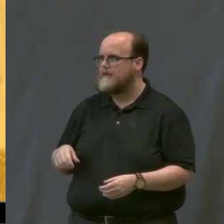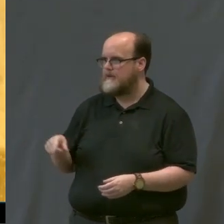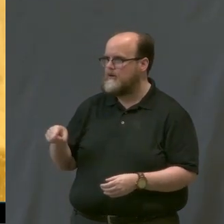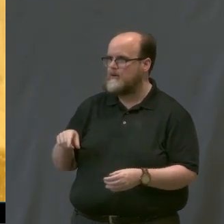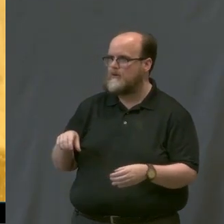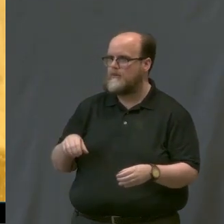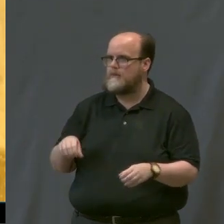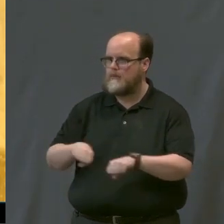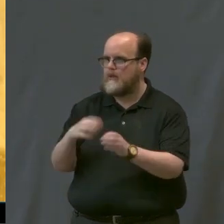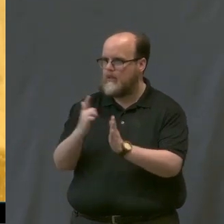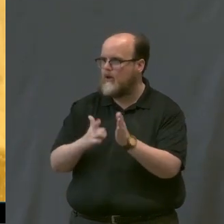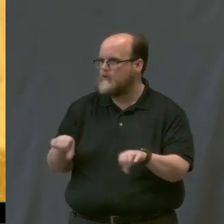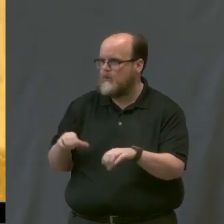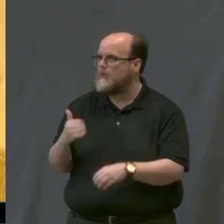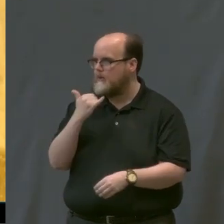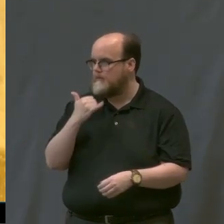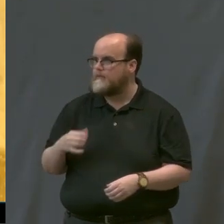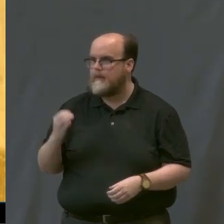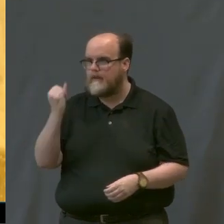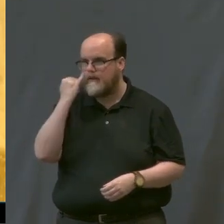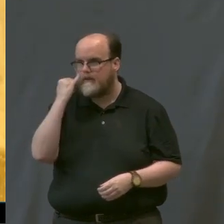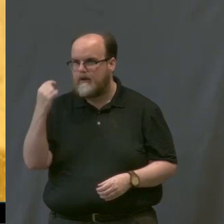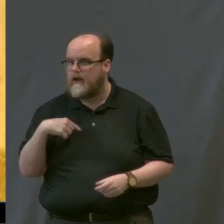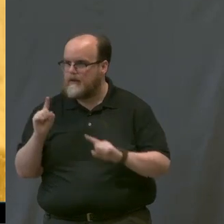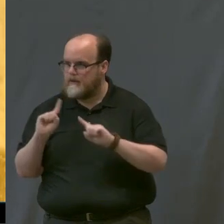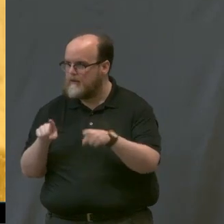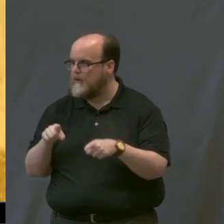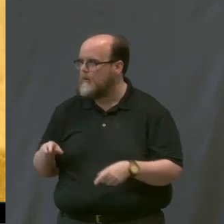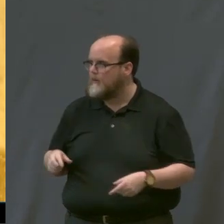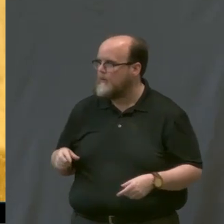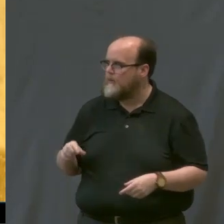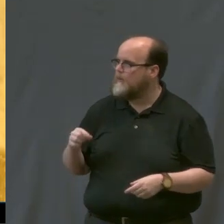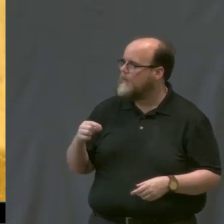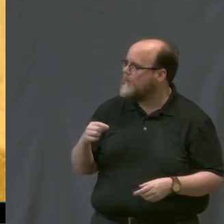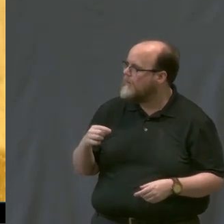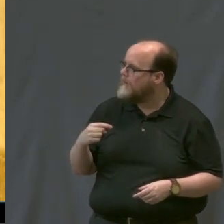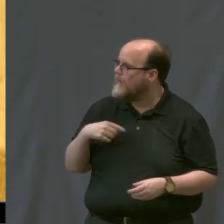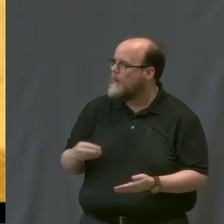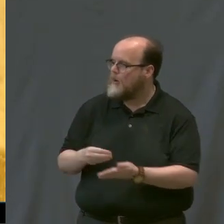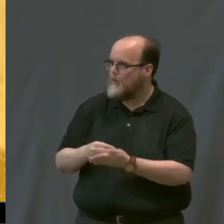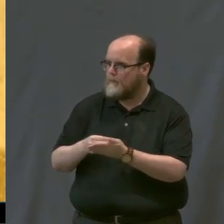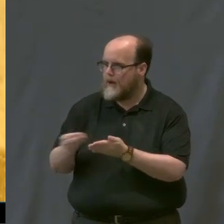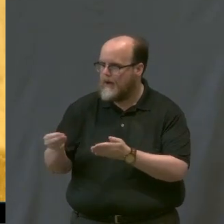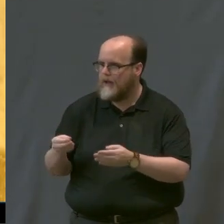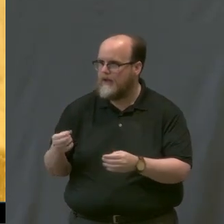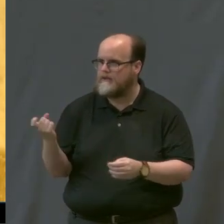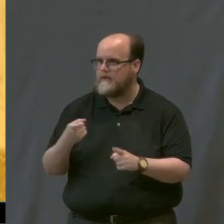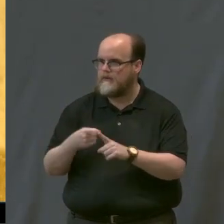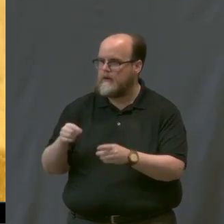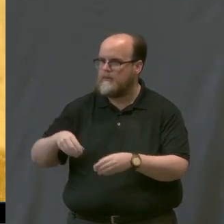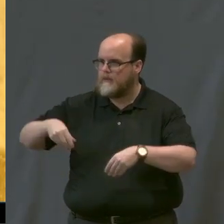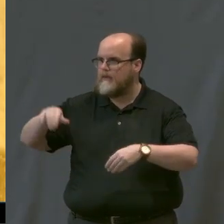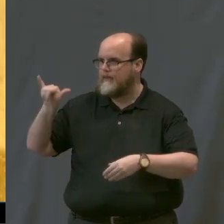wrong. If I go and I go buy something from that store,